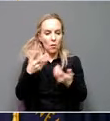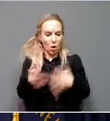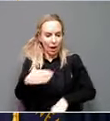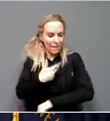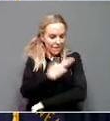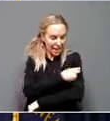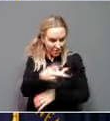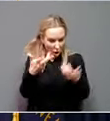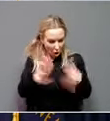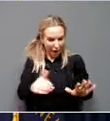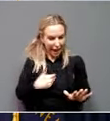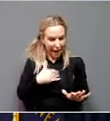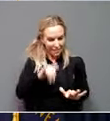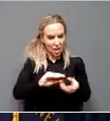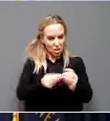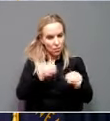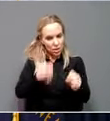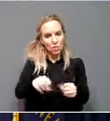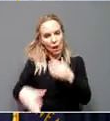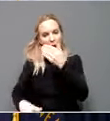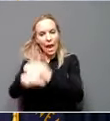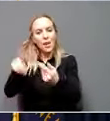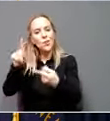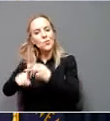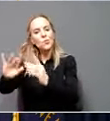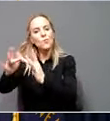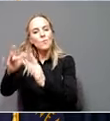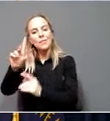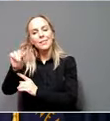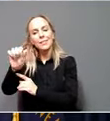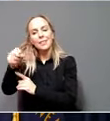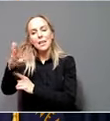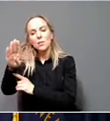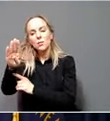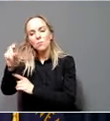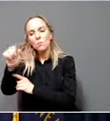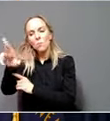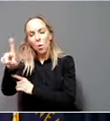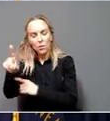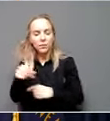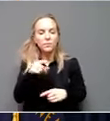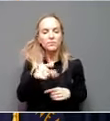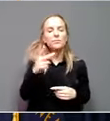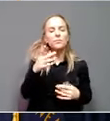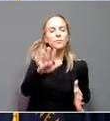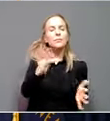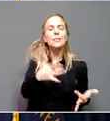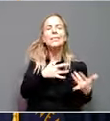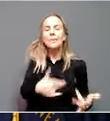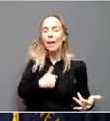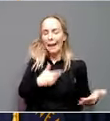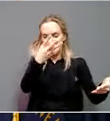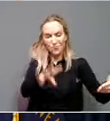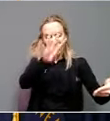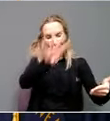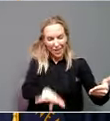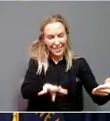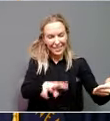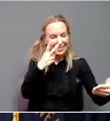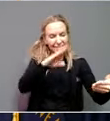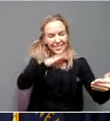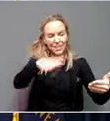So, and I want to come back to the starting part. Thank you, Melissa. So what we have is the chart that we normally put up, right? About what percentage of